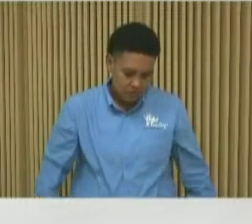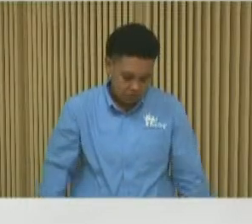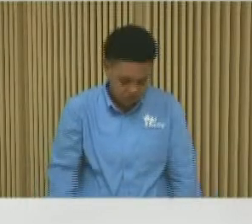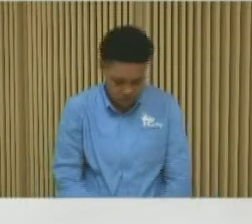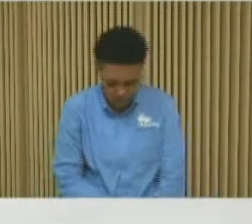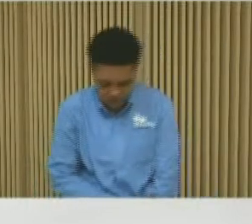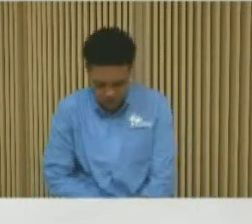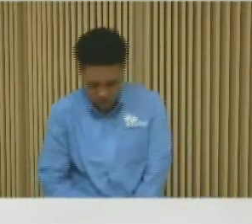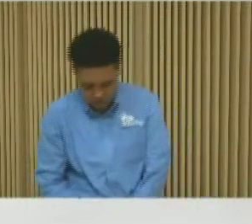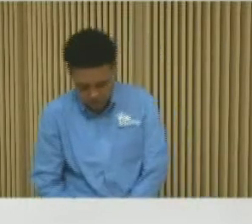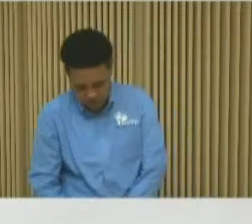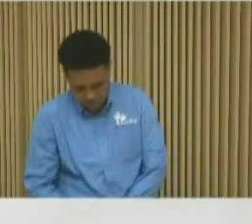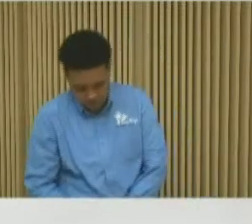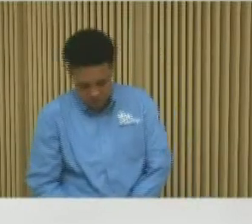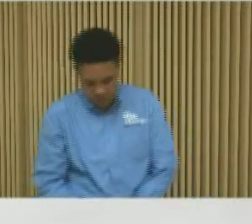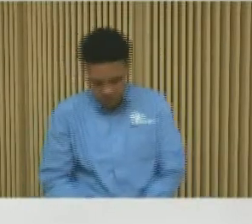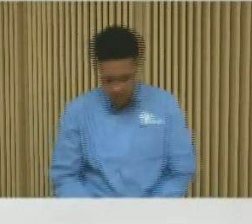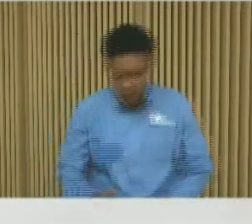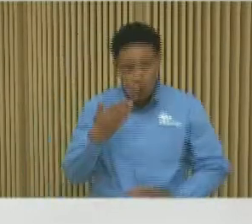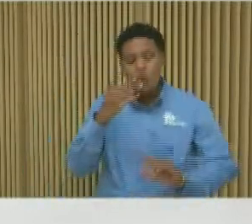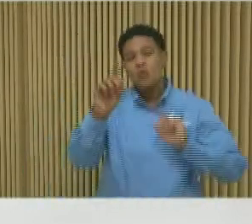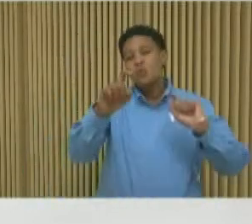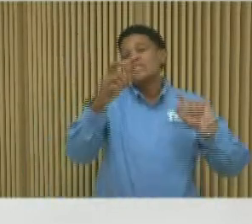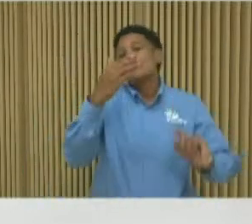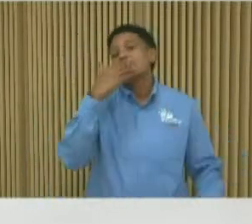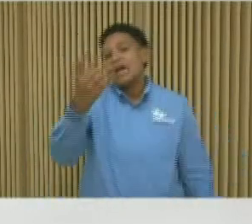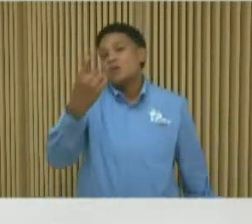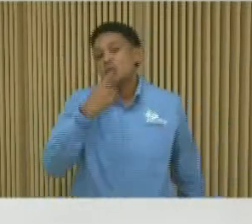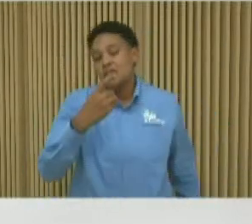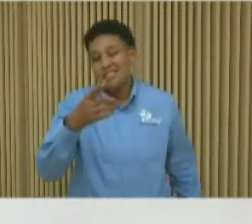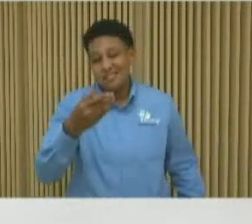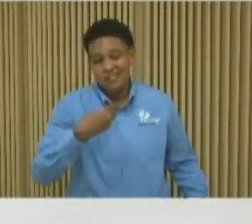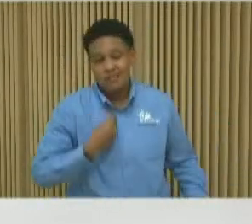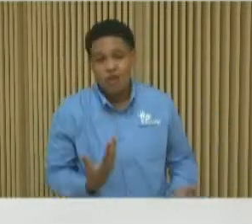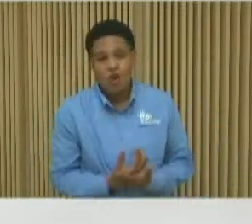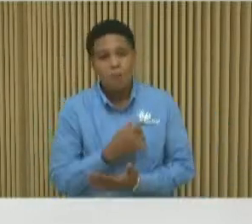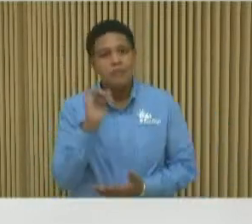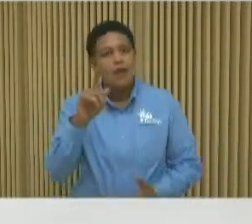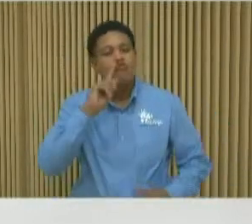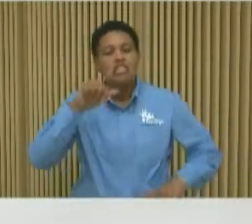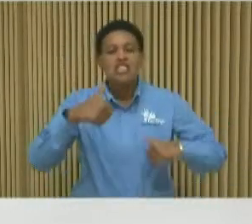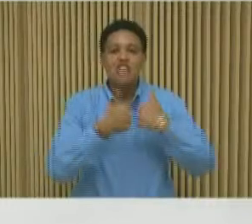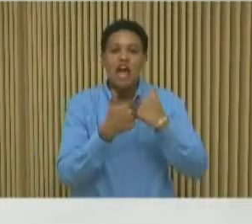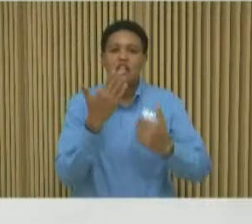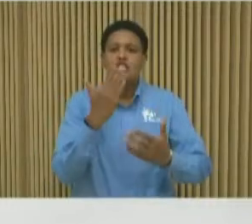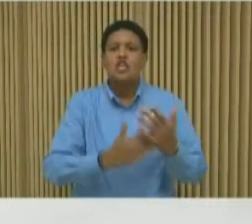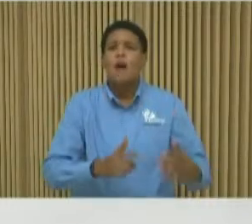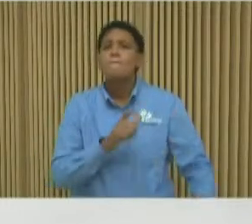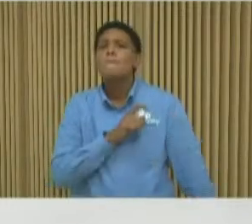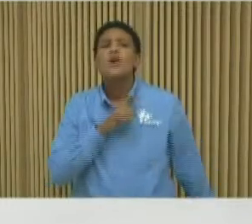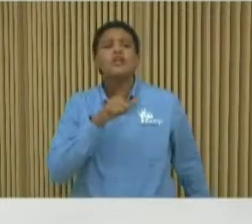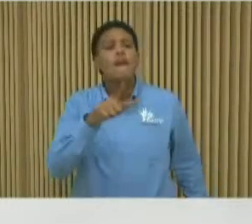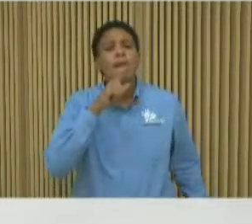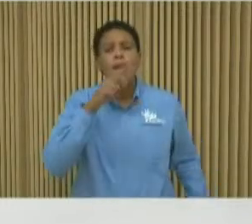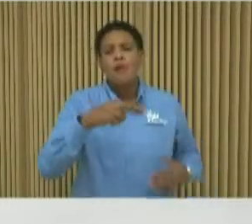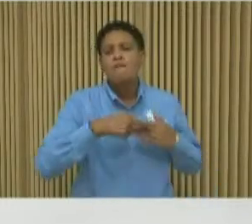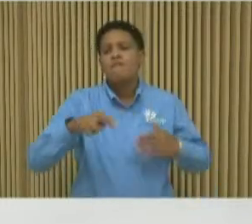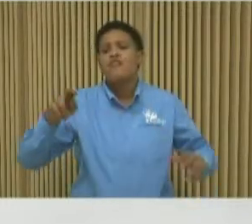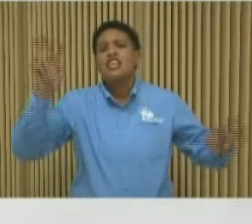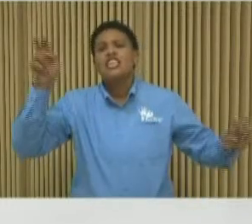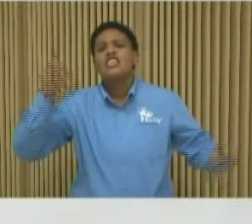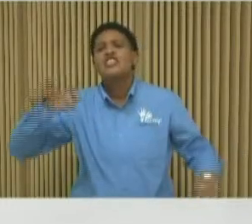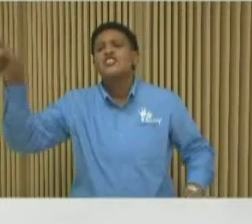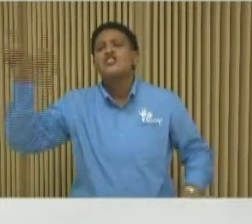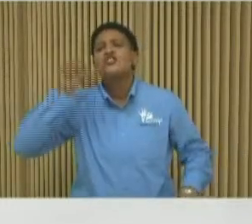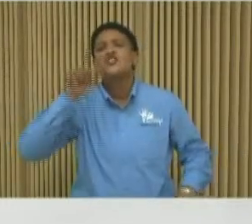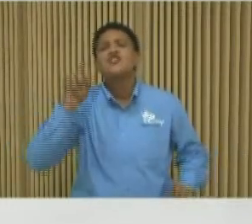to indicate that that has been a challenge, because there have been some police that refer matters to